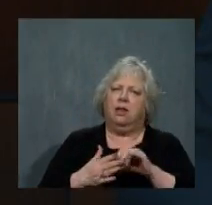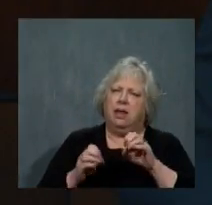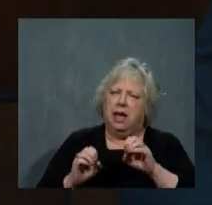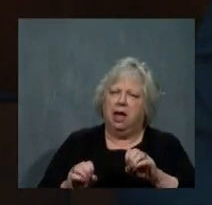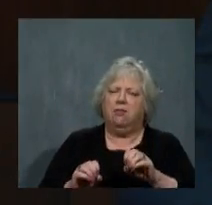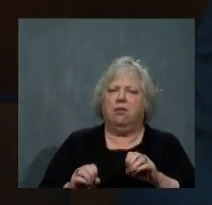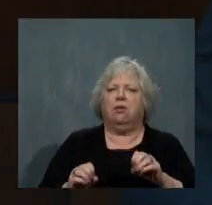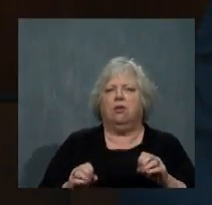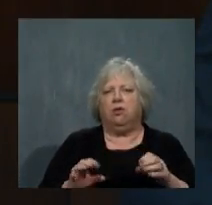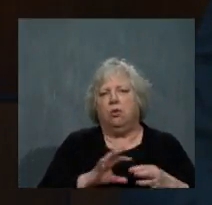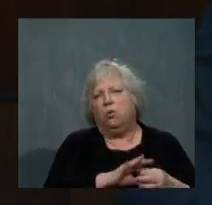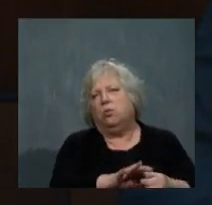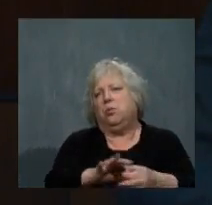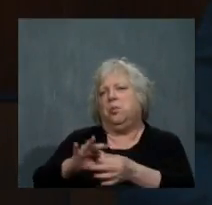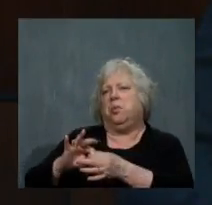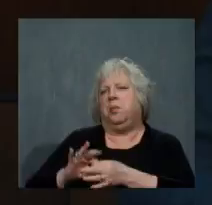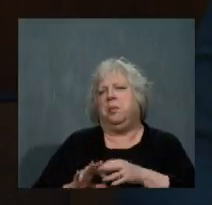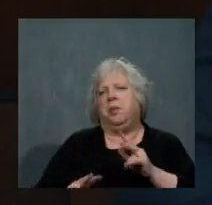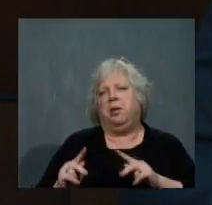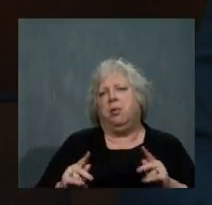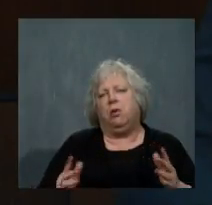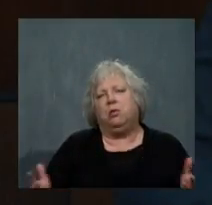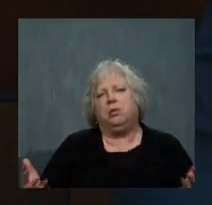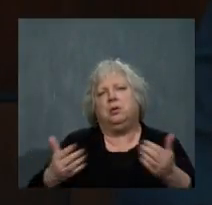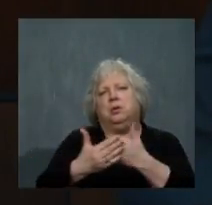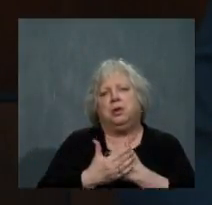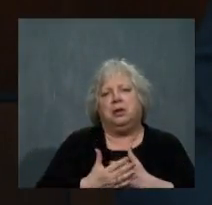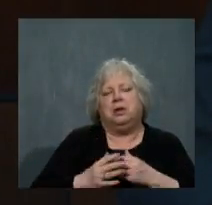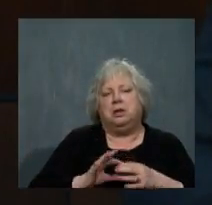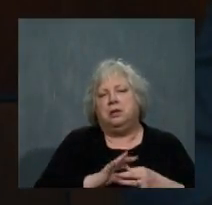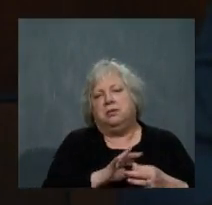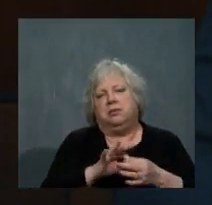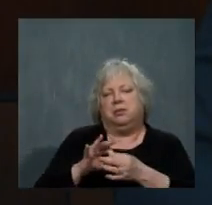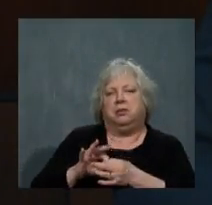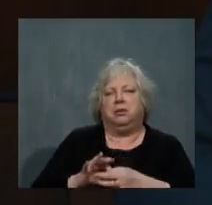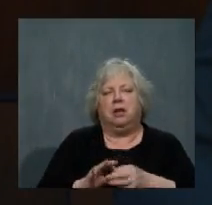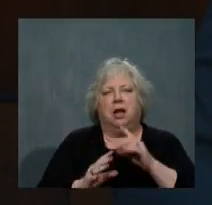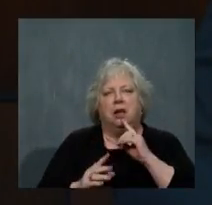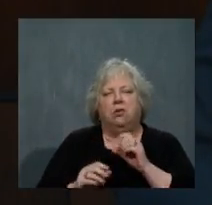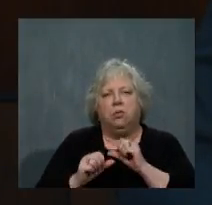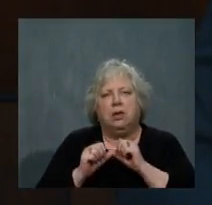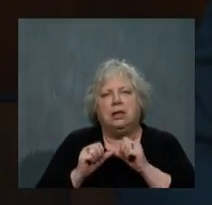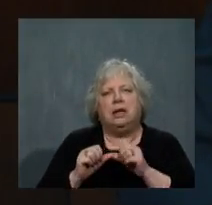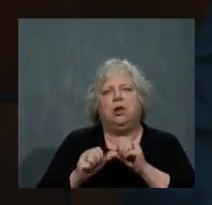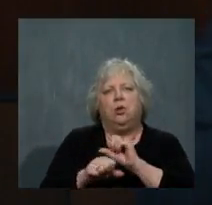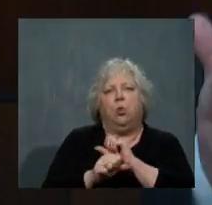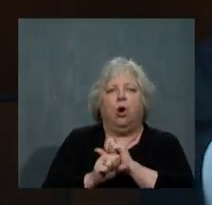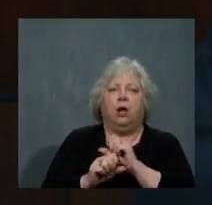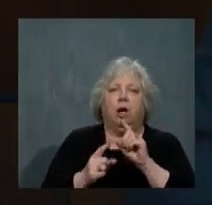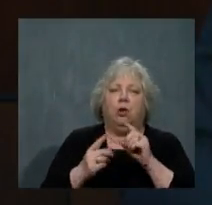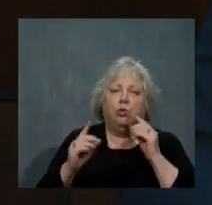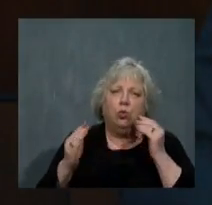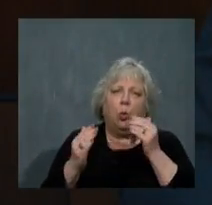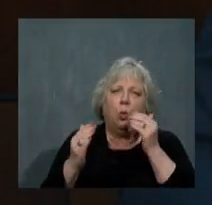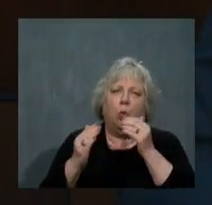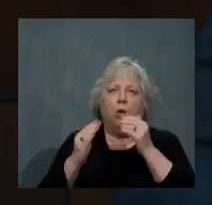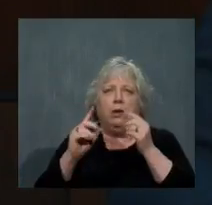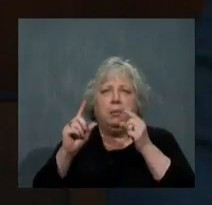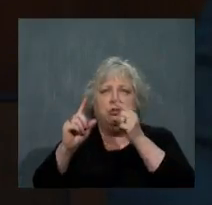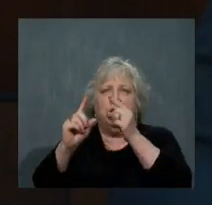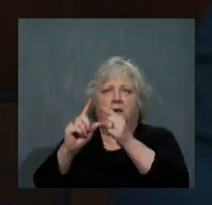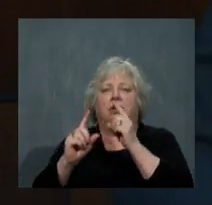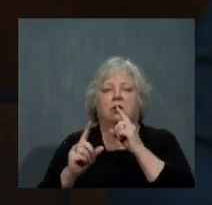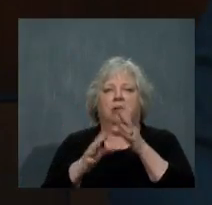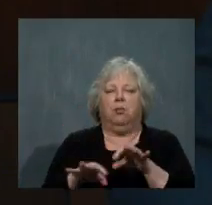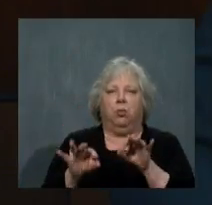people together and continue to work toward those objectives is what's really important. And my hope is that the people who